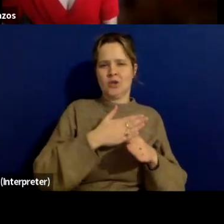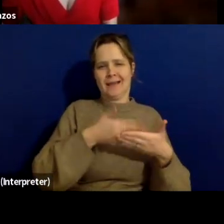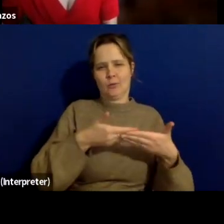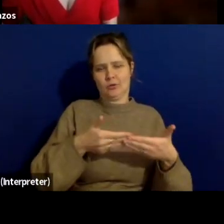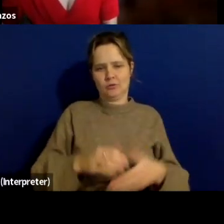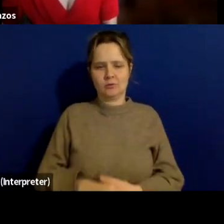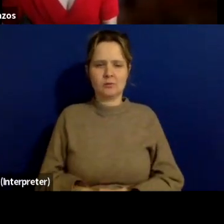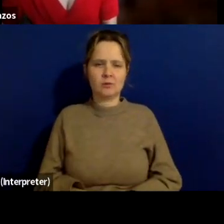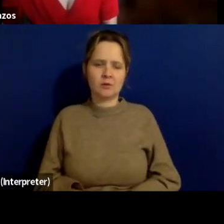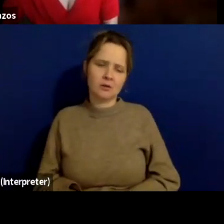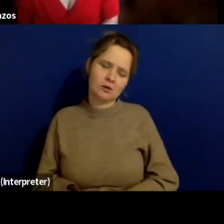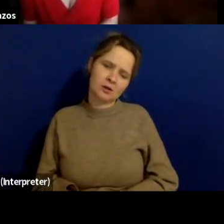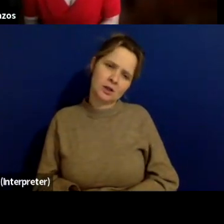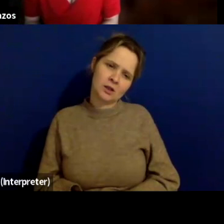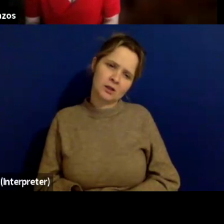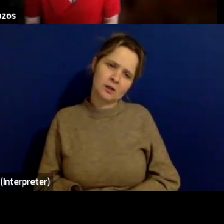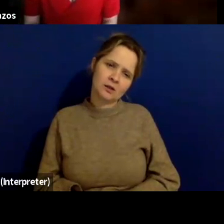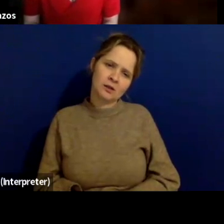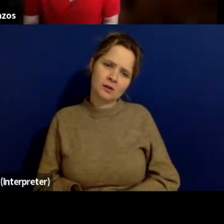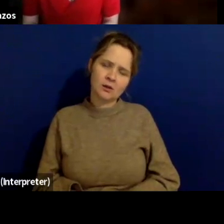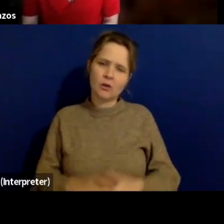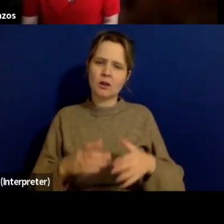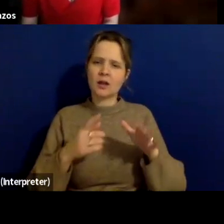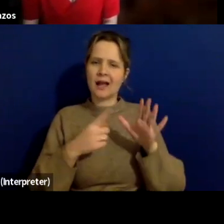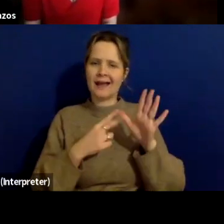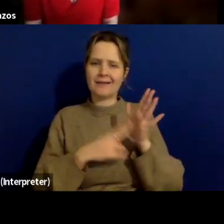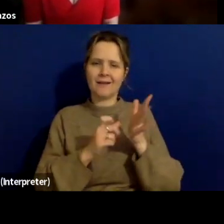Oswald or Anne Carson,